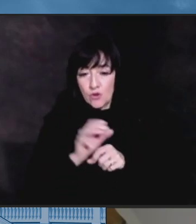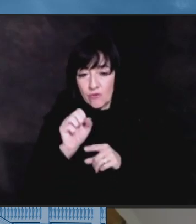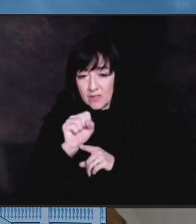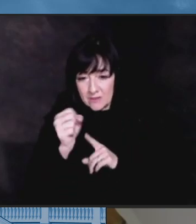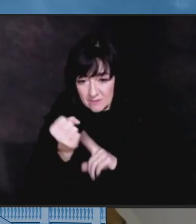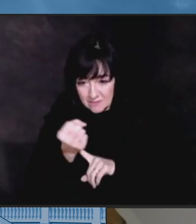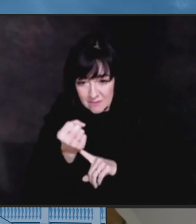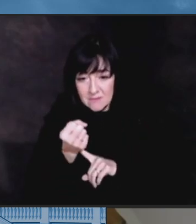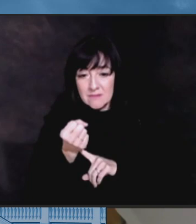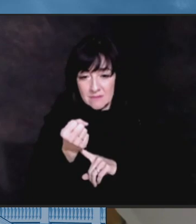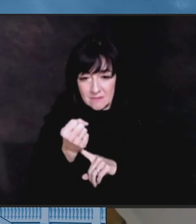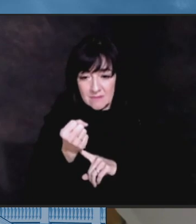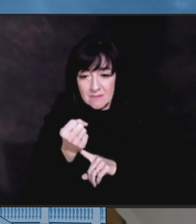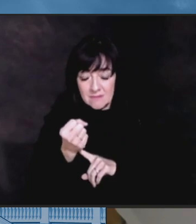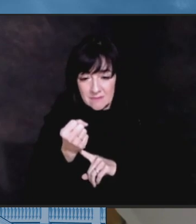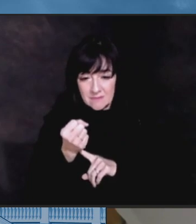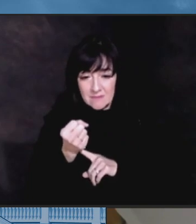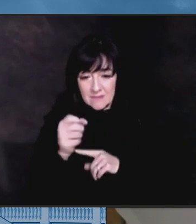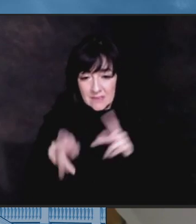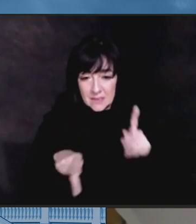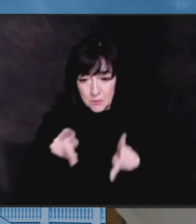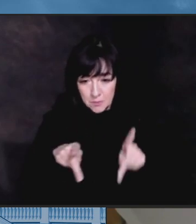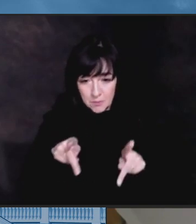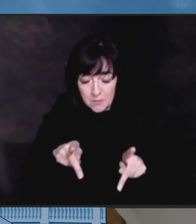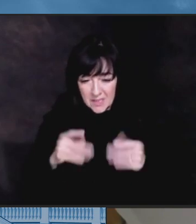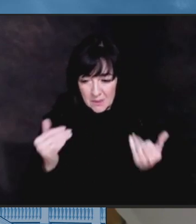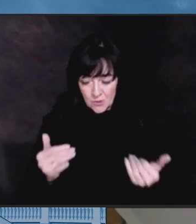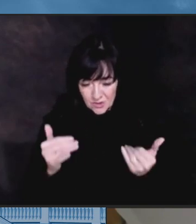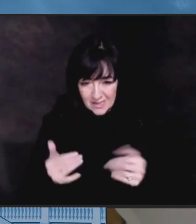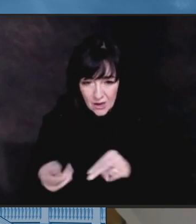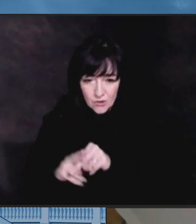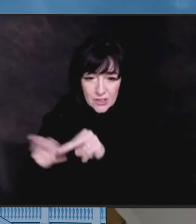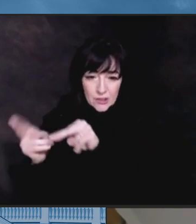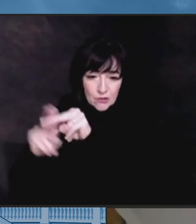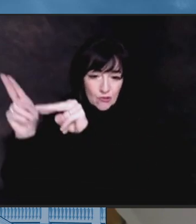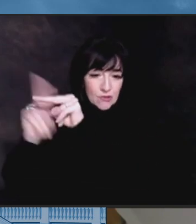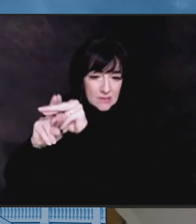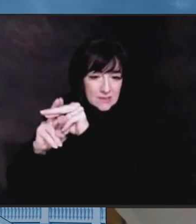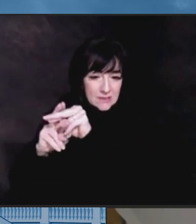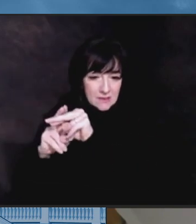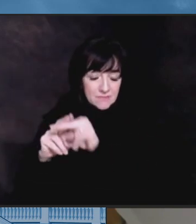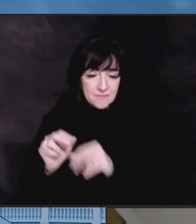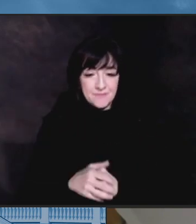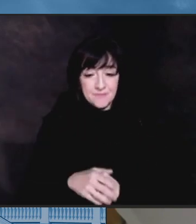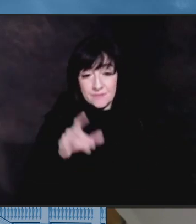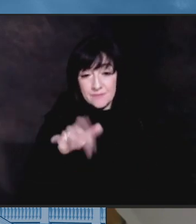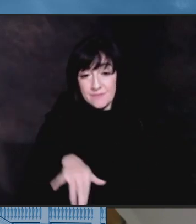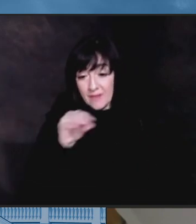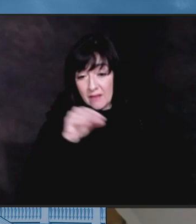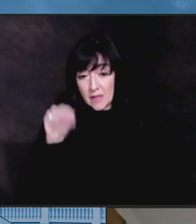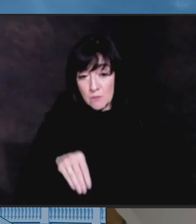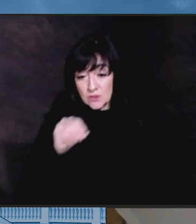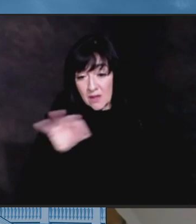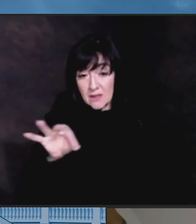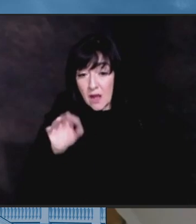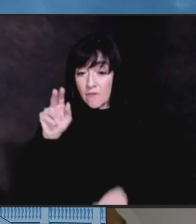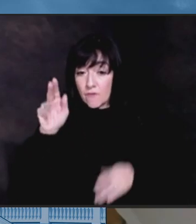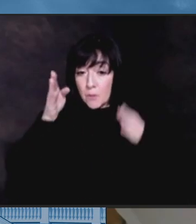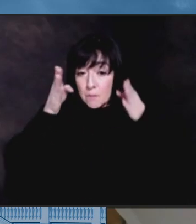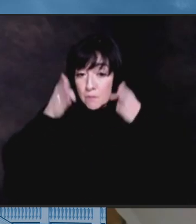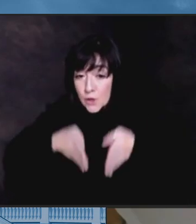point during the last 9 months. And then on the bottom, persons testing